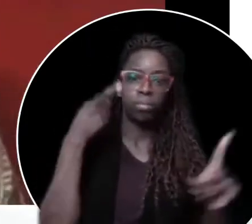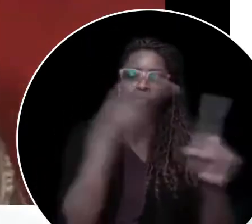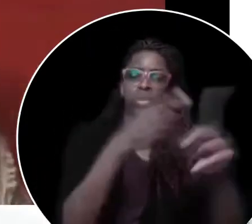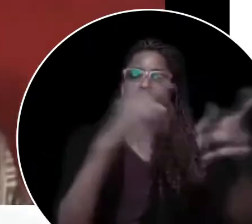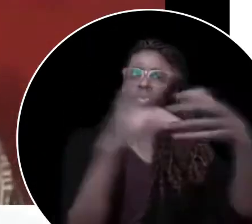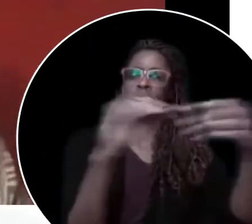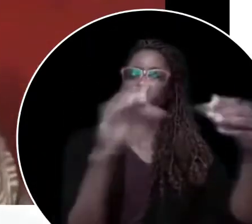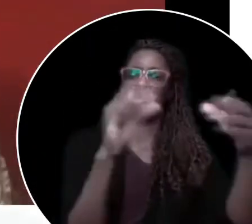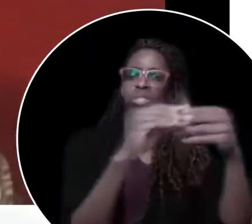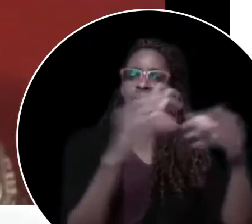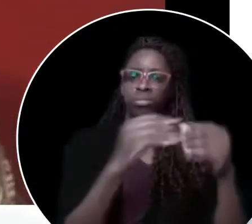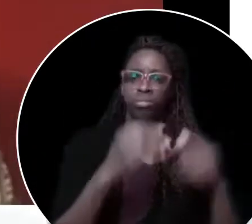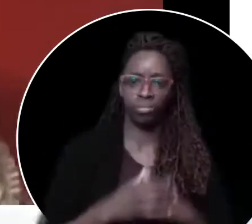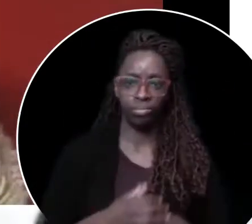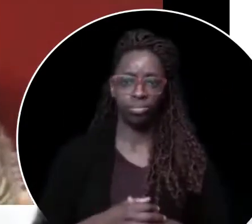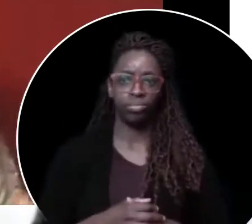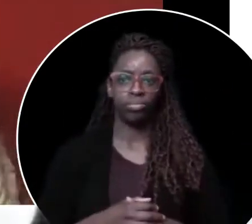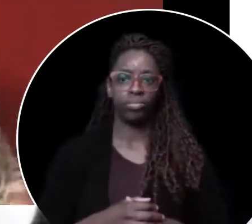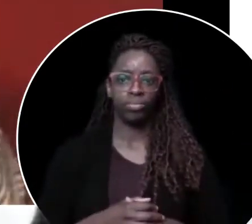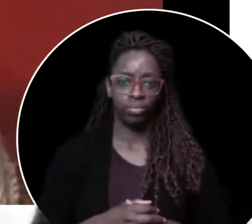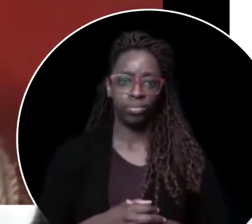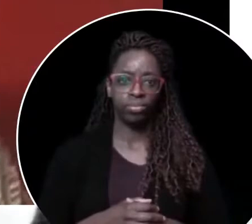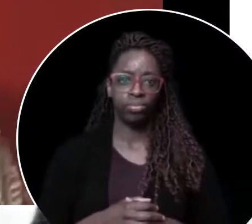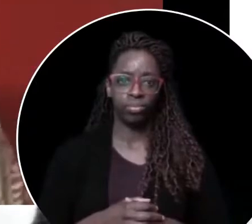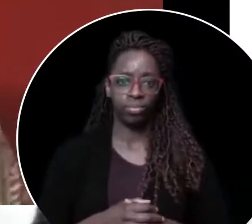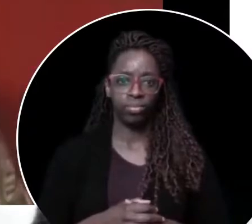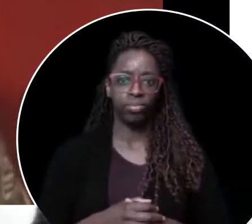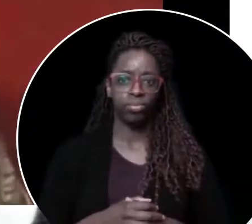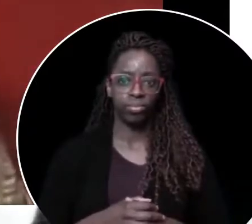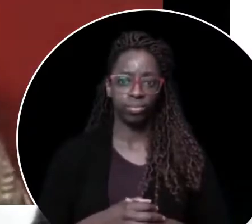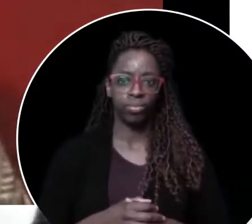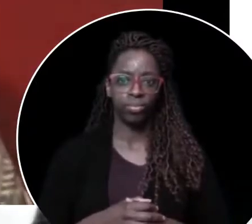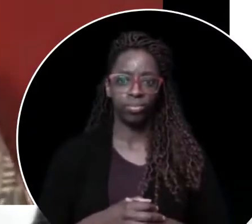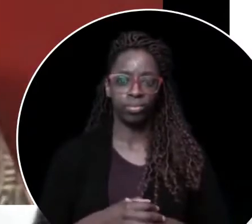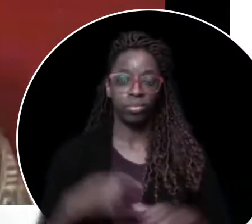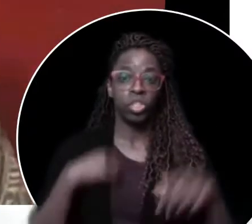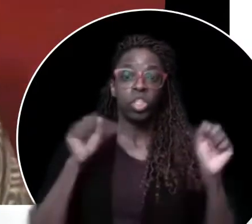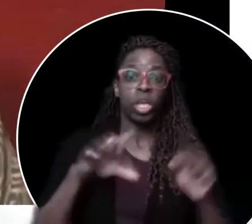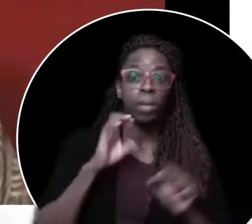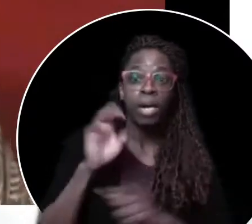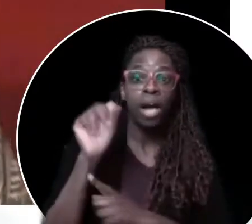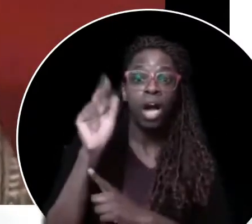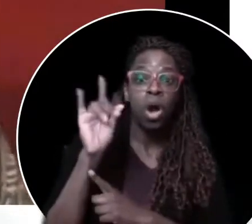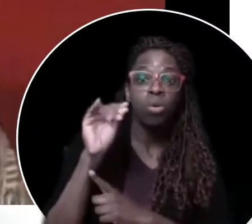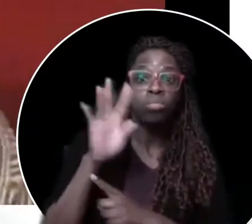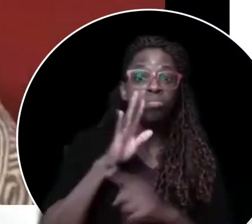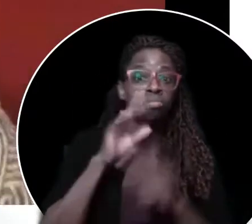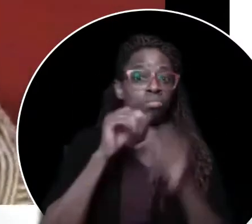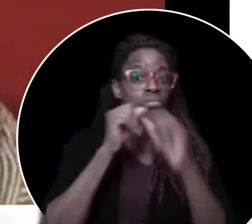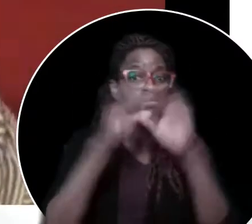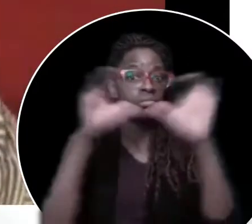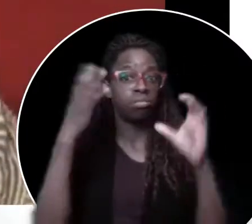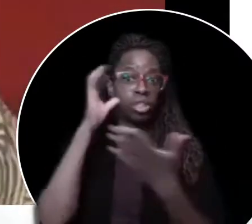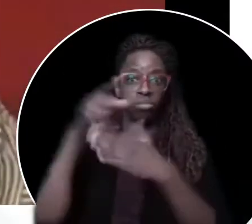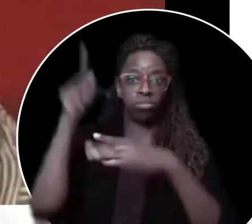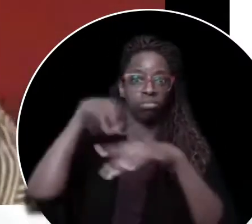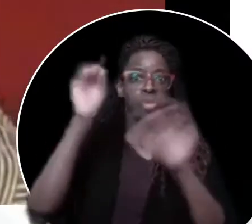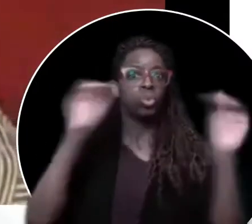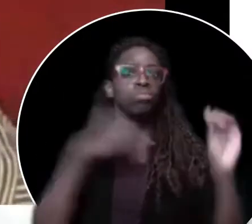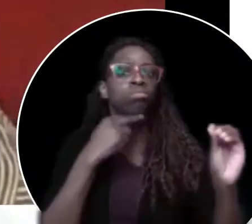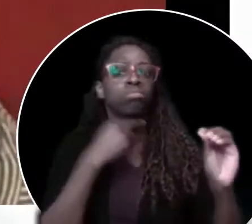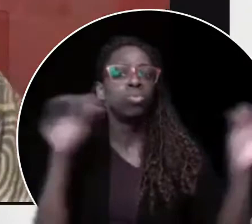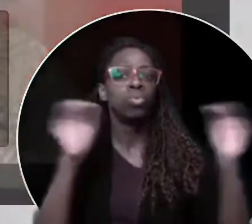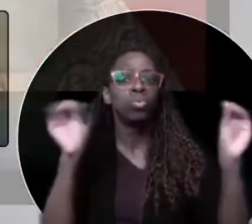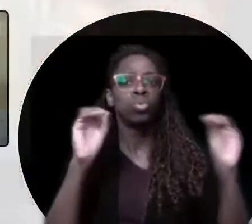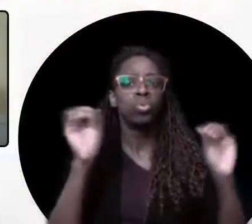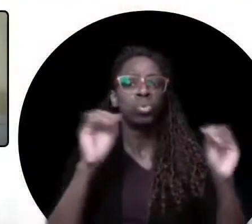It really depends on what the story is. I give it the respect it deserves.